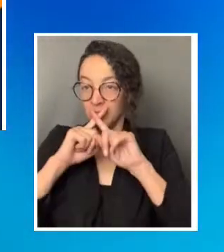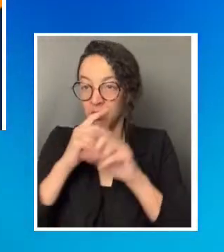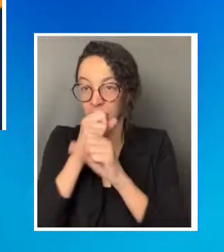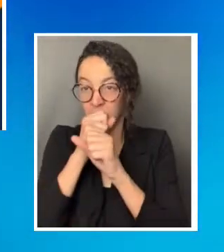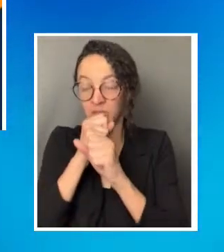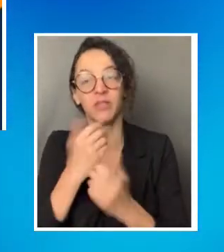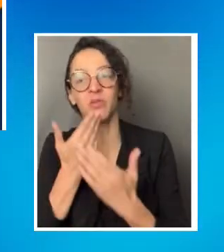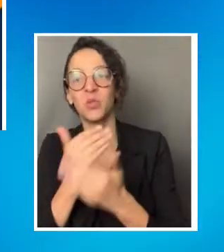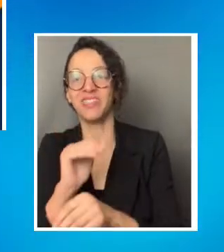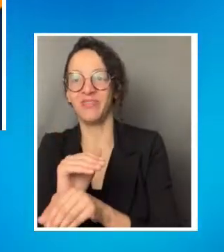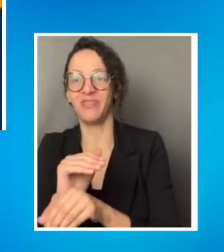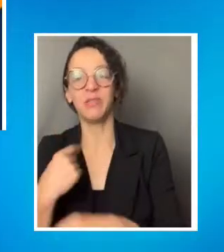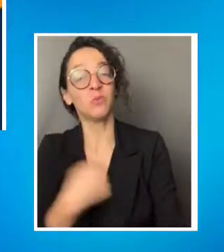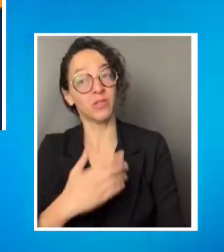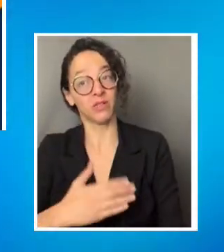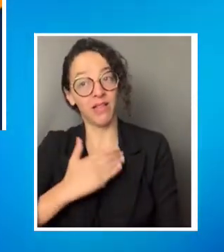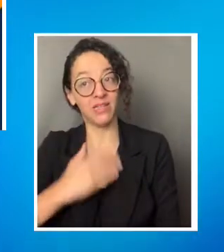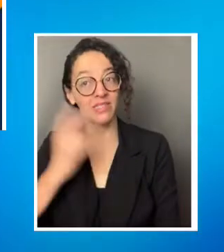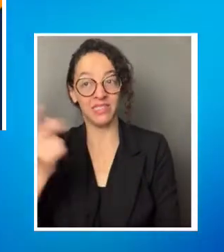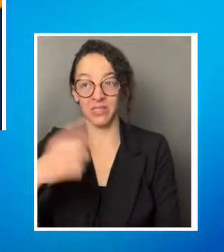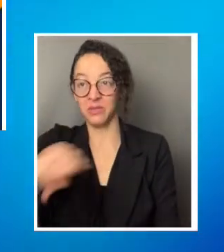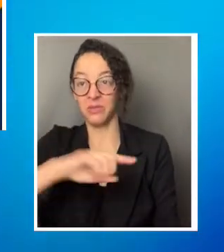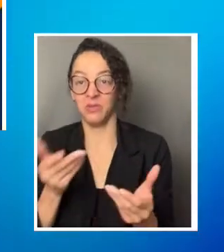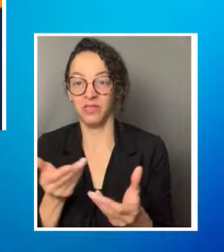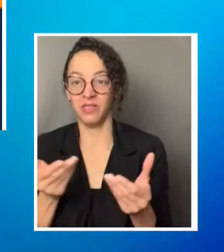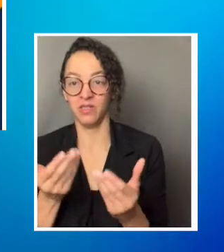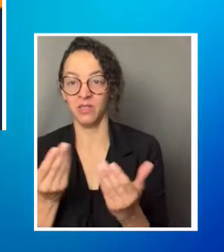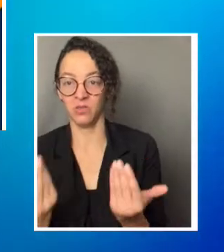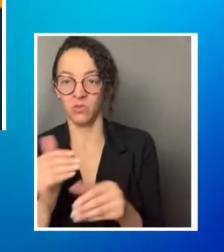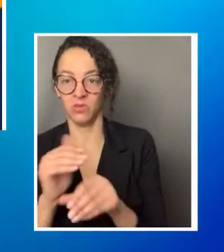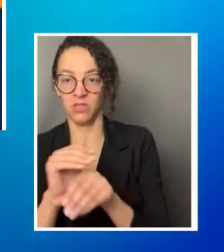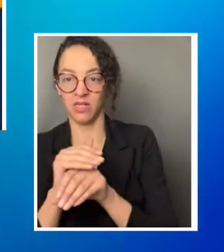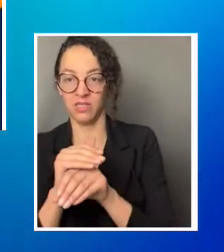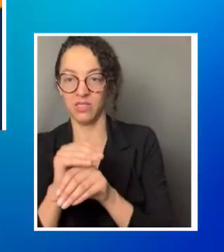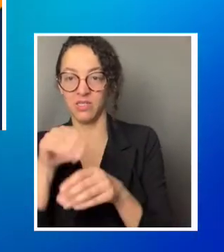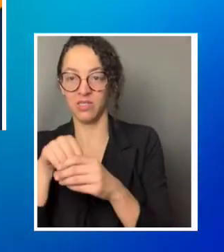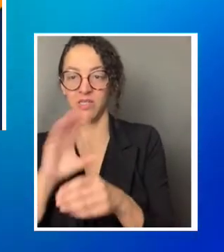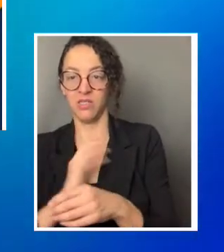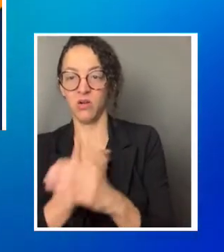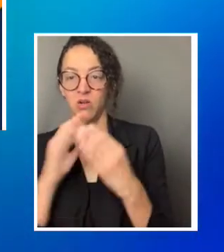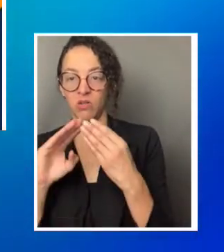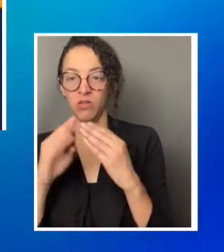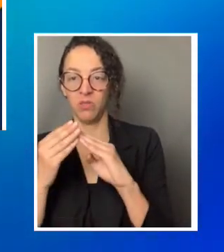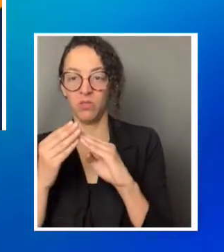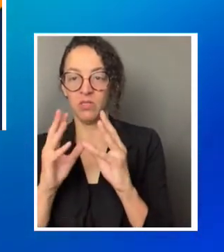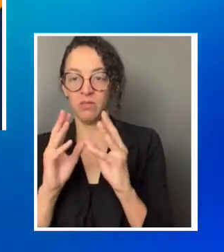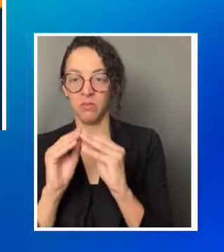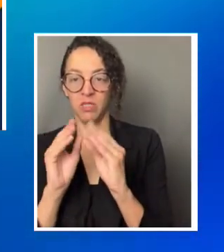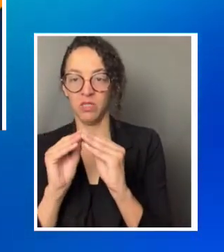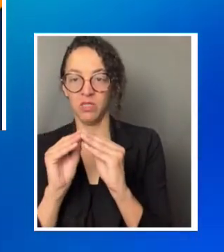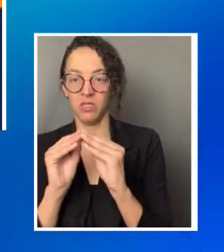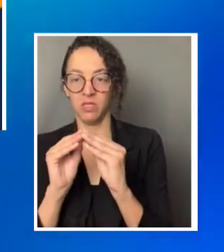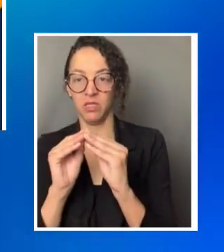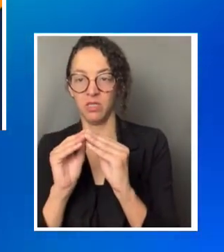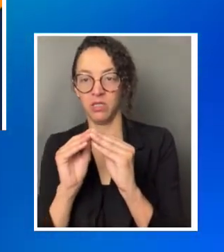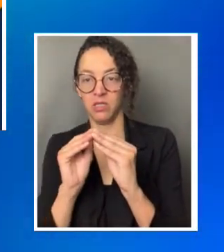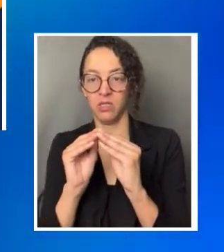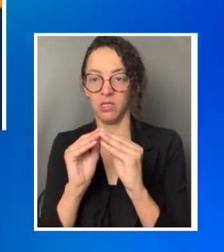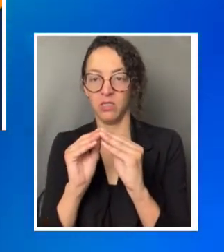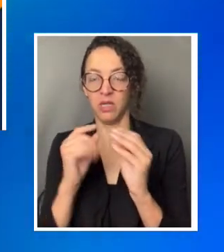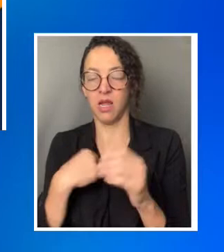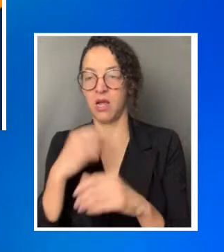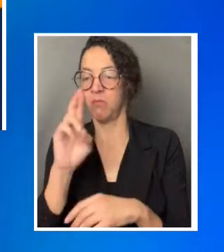Good evening. We are glad to see you here tonight at our community meeting. I am Rita Reyes Acosta, and I work in the Community Development